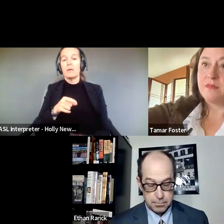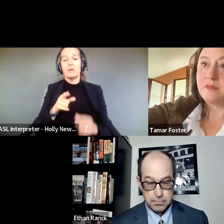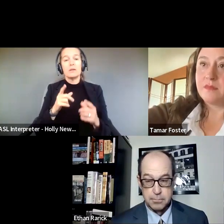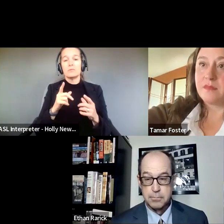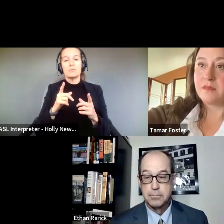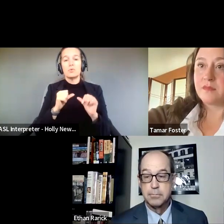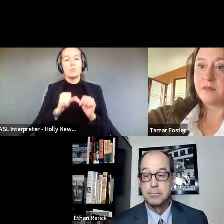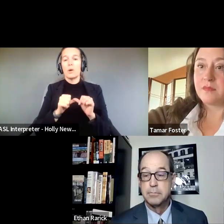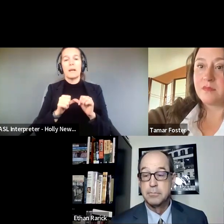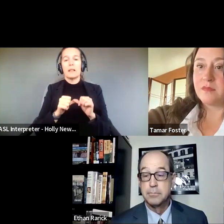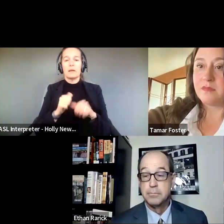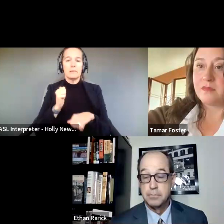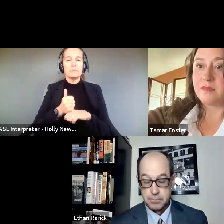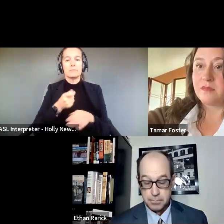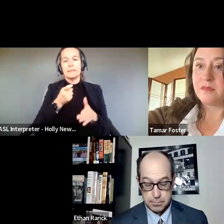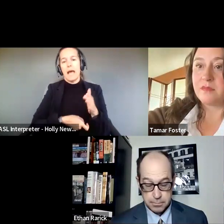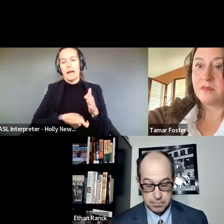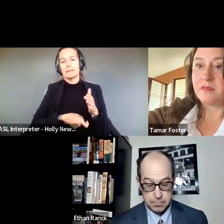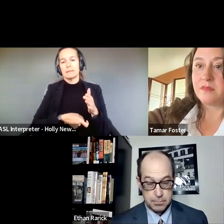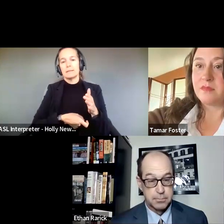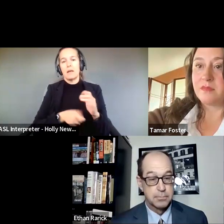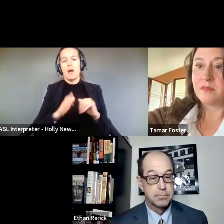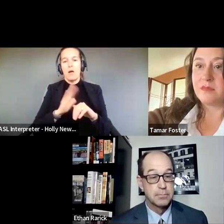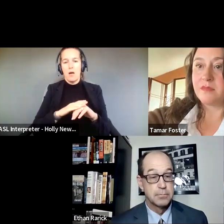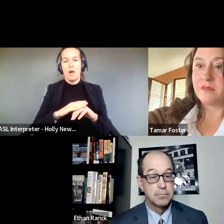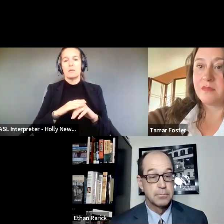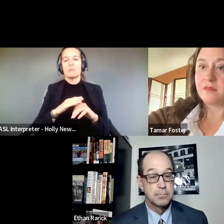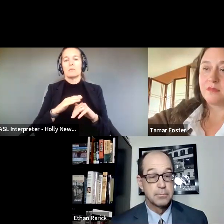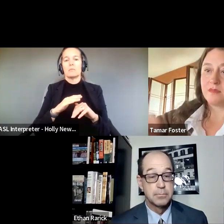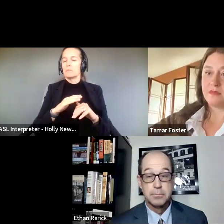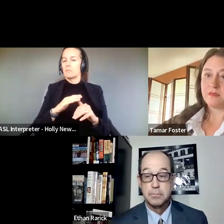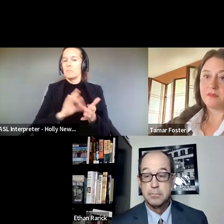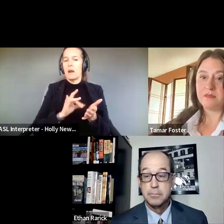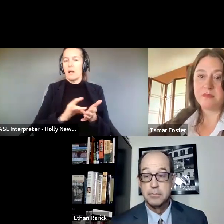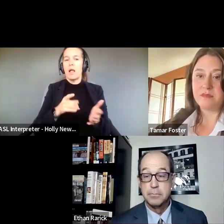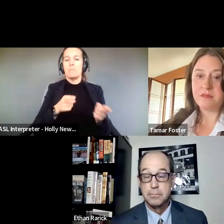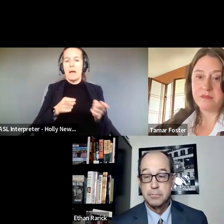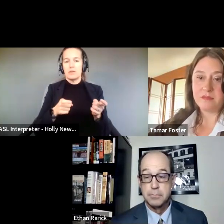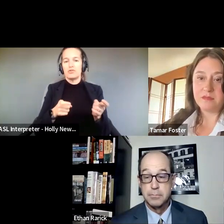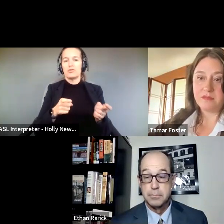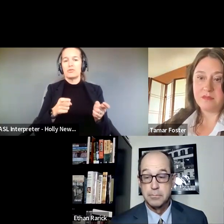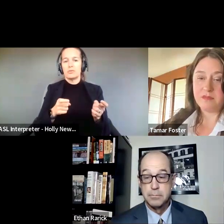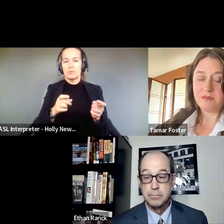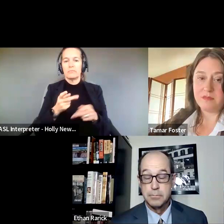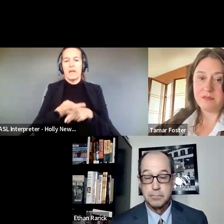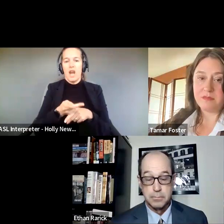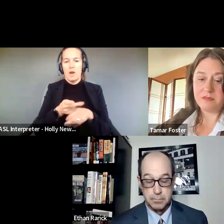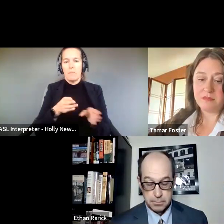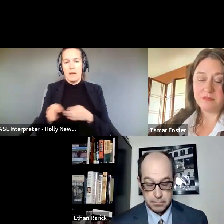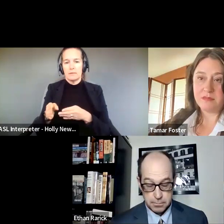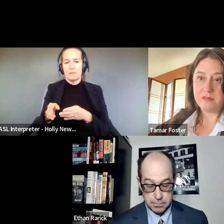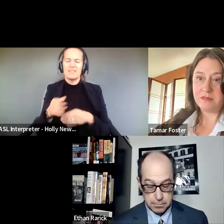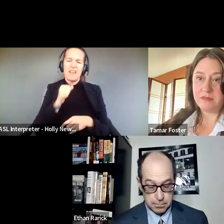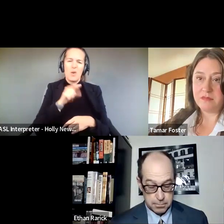permanently levy a tax on Medi-Cal managed care plans. Not only Medi-Cal managed care